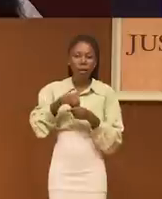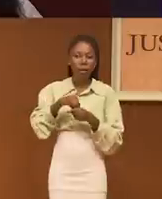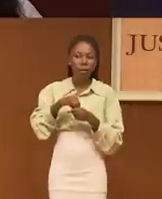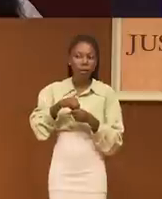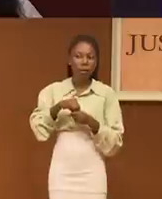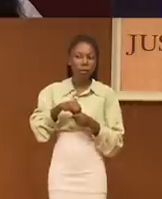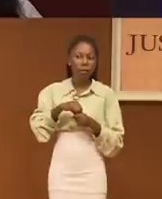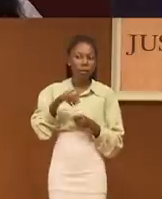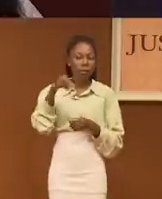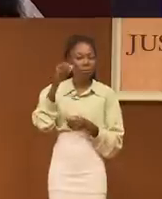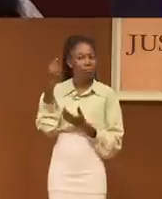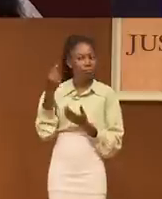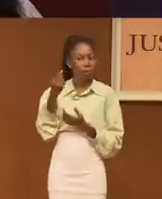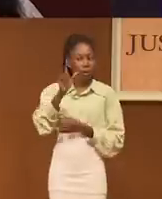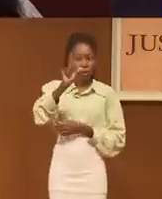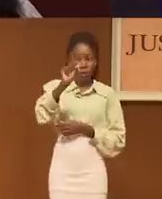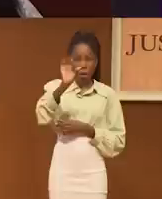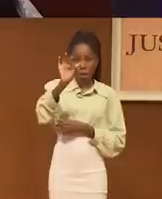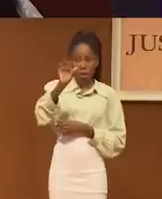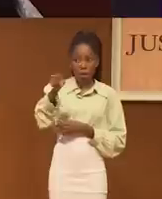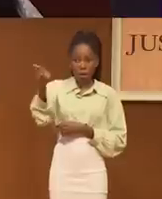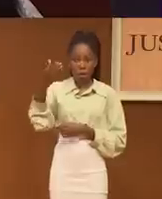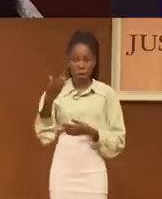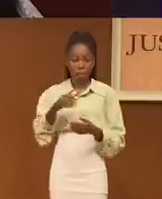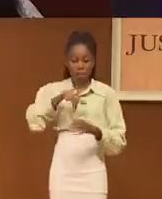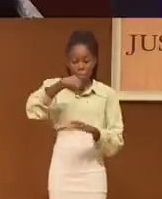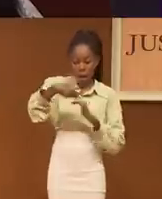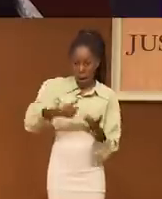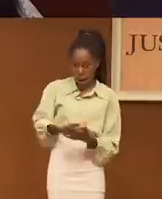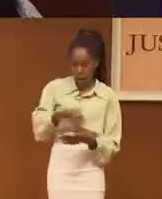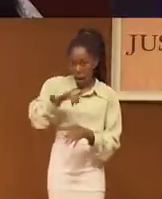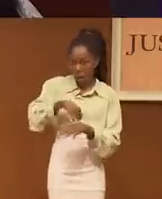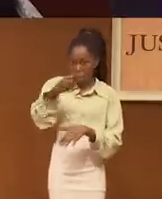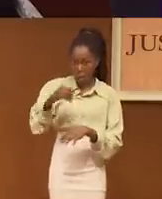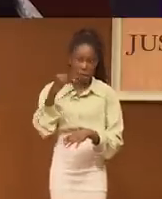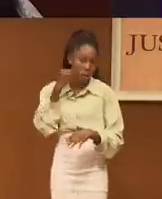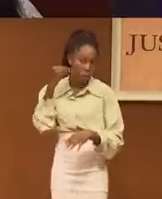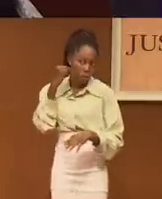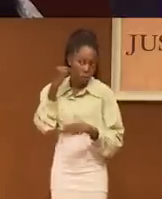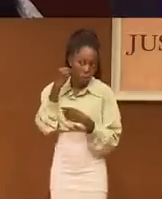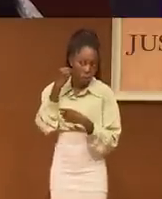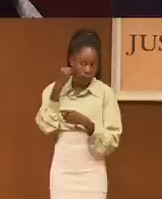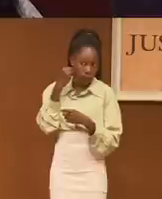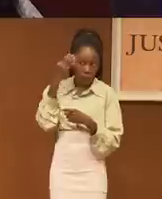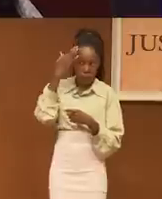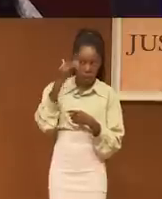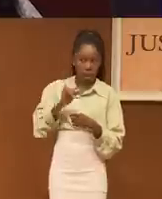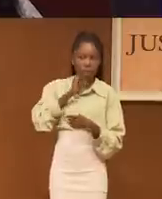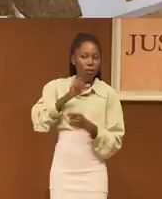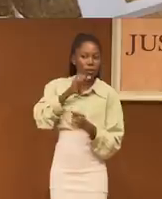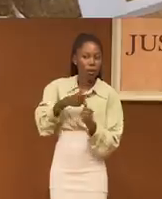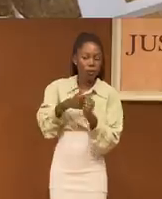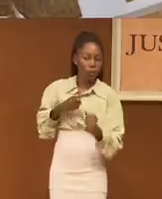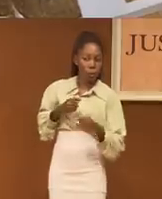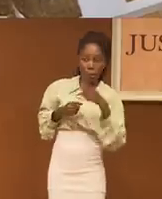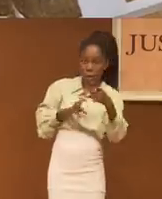we came in 2019. So it was not from him that we collected the house. It's